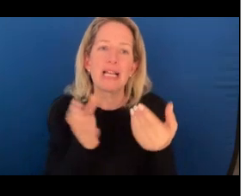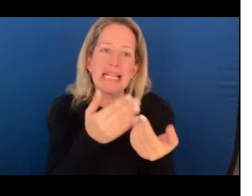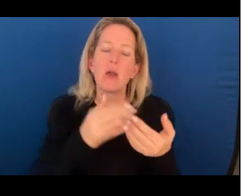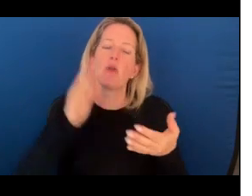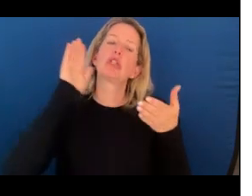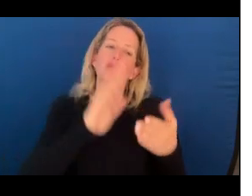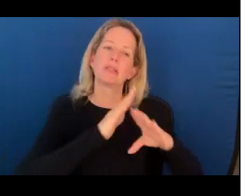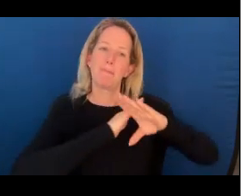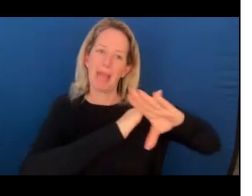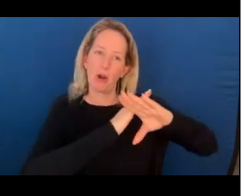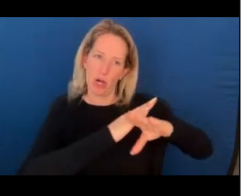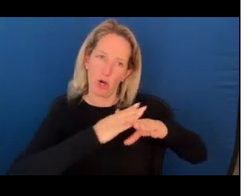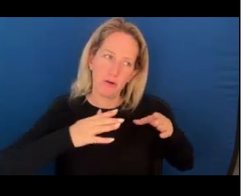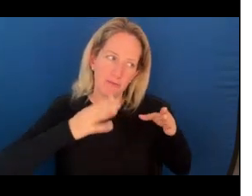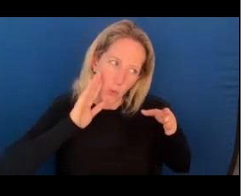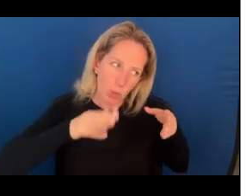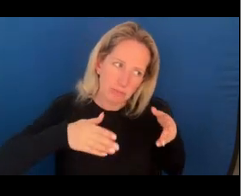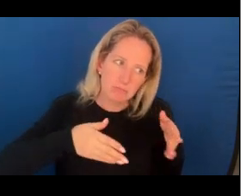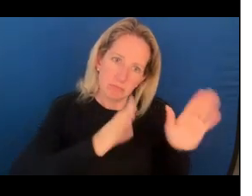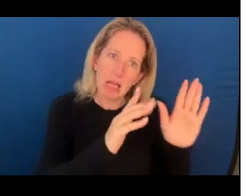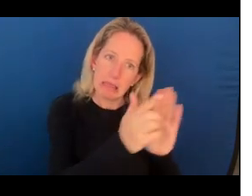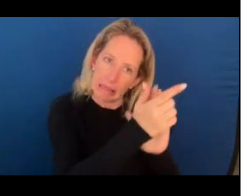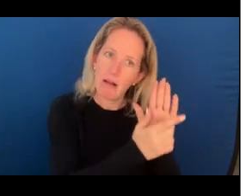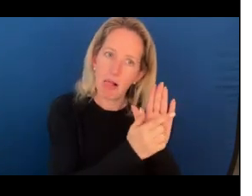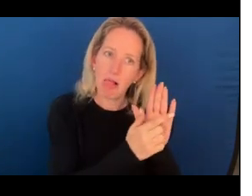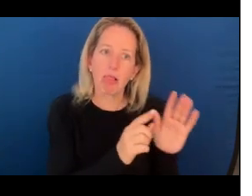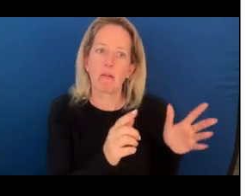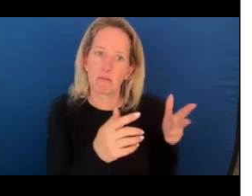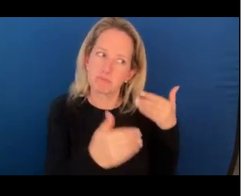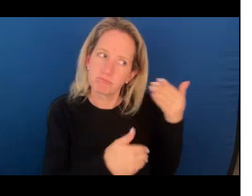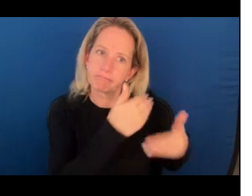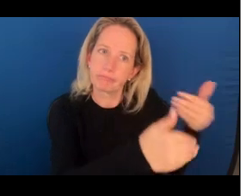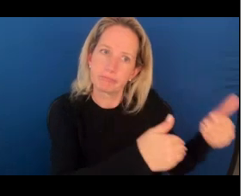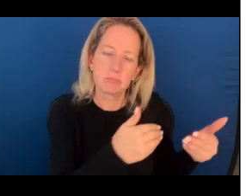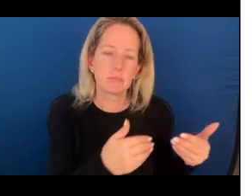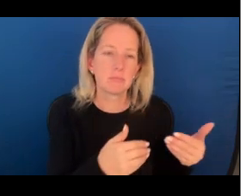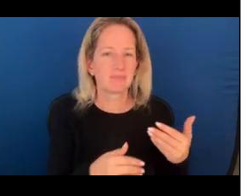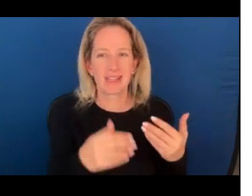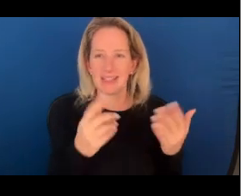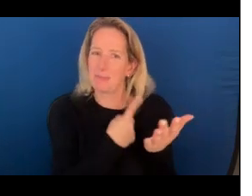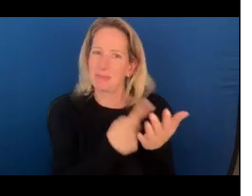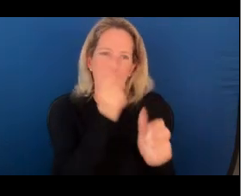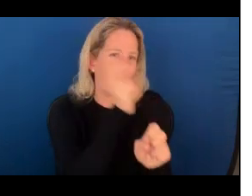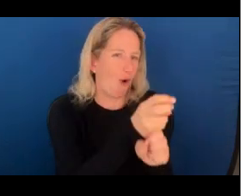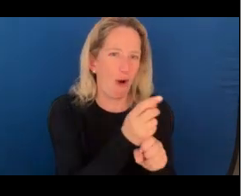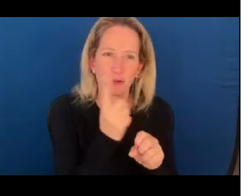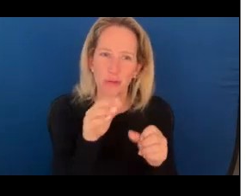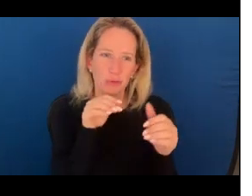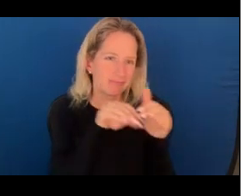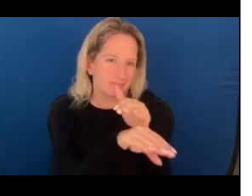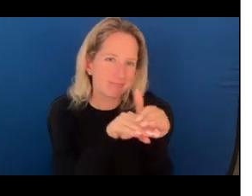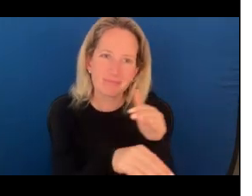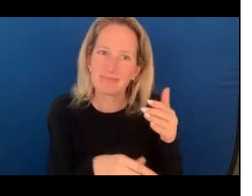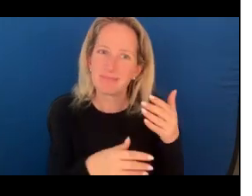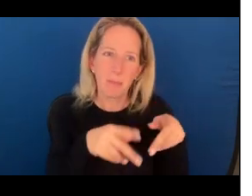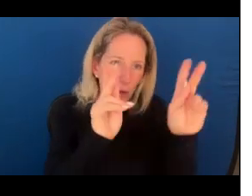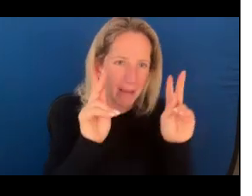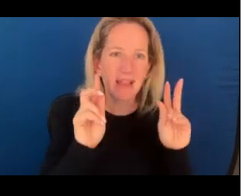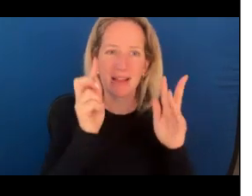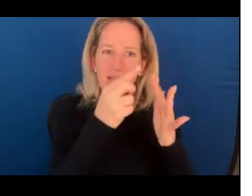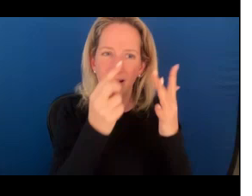it legally while also helping them pick up the trash. It's a great idea. I don't know the answer, but I will tell you